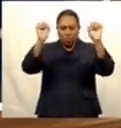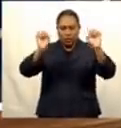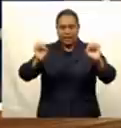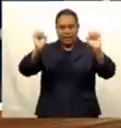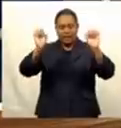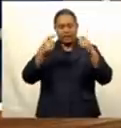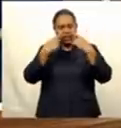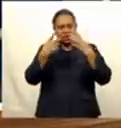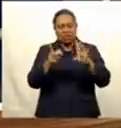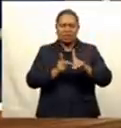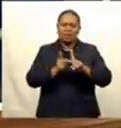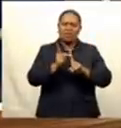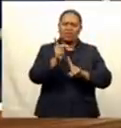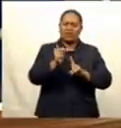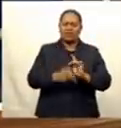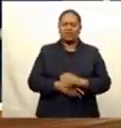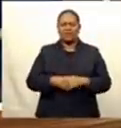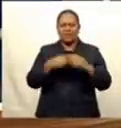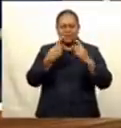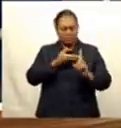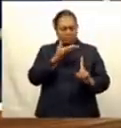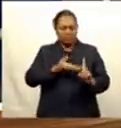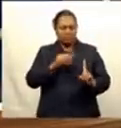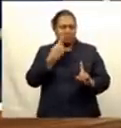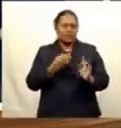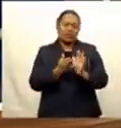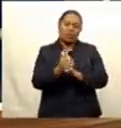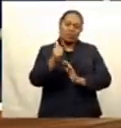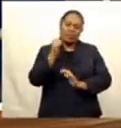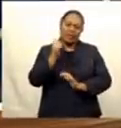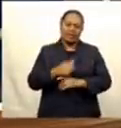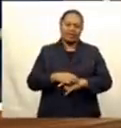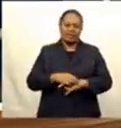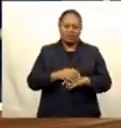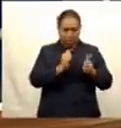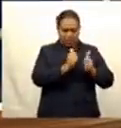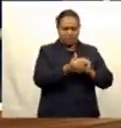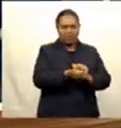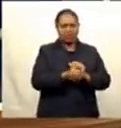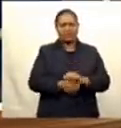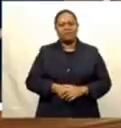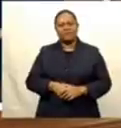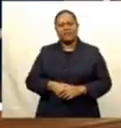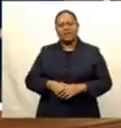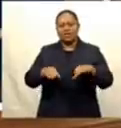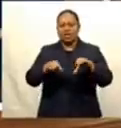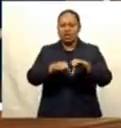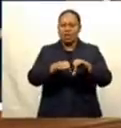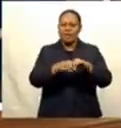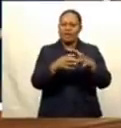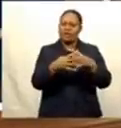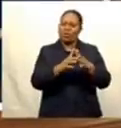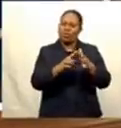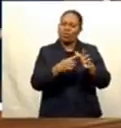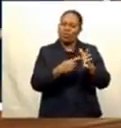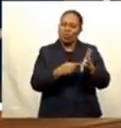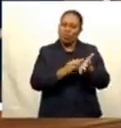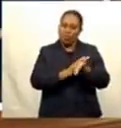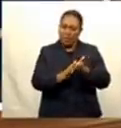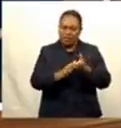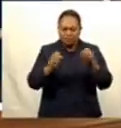progress with Apollonia Vaivai since her return to the sport. After a 3-year hiatus, the Commonwealth medalist has been inspiring